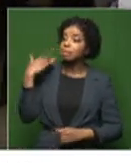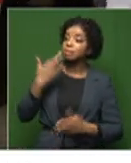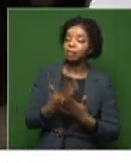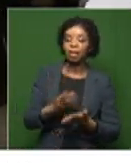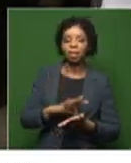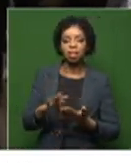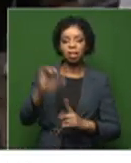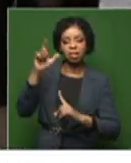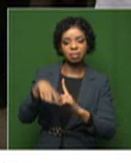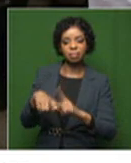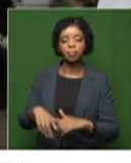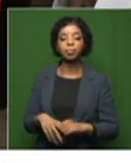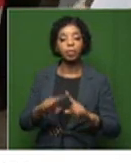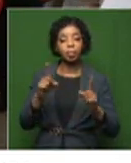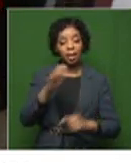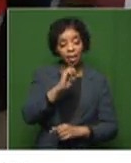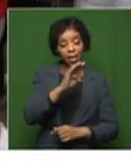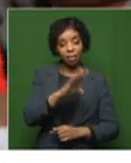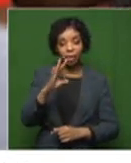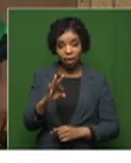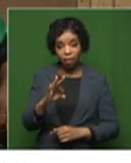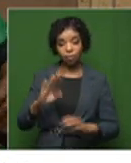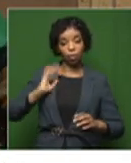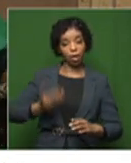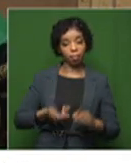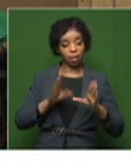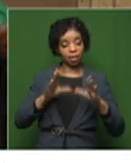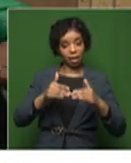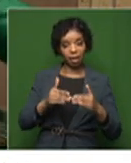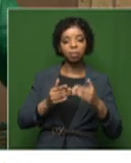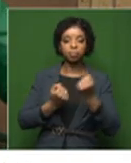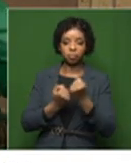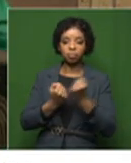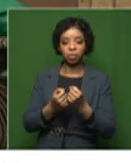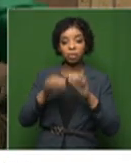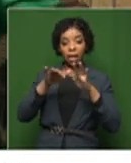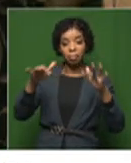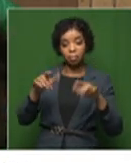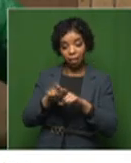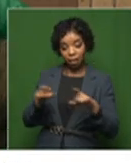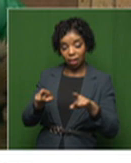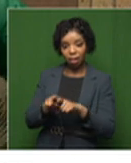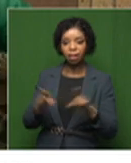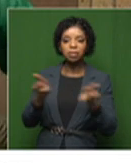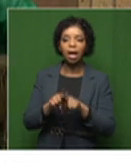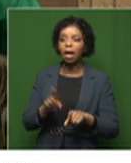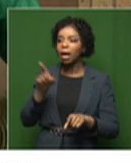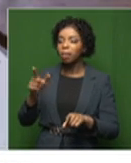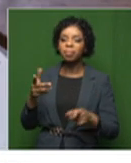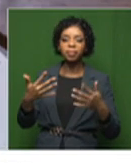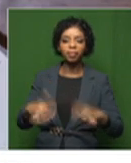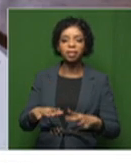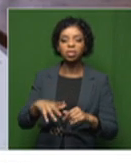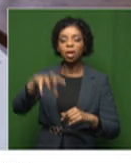and ANC Women's League were supporting the victims, the ANC Women's League also slammed the provincial ANC